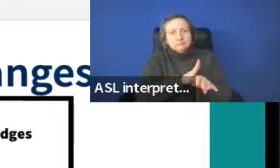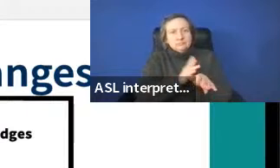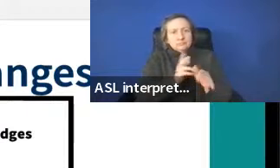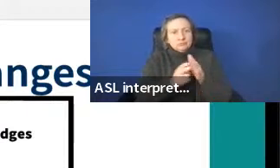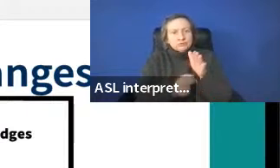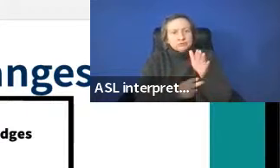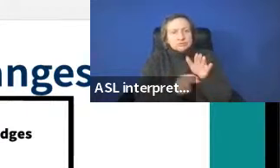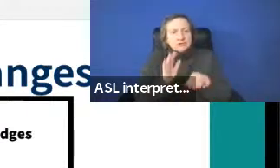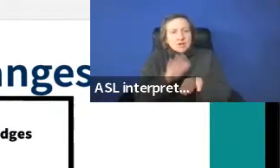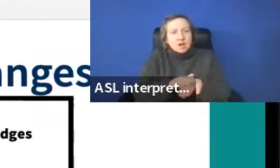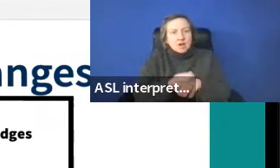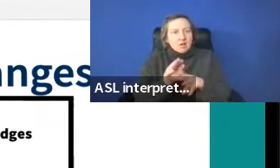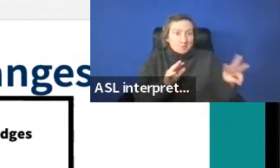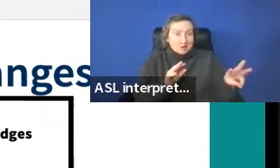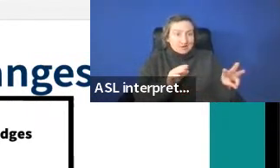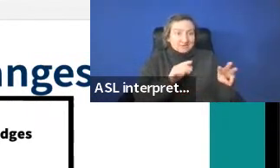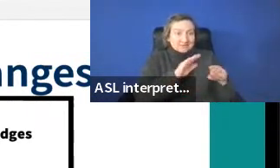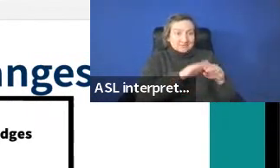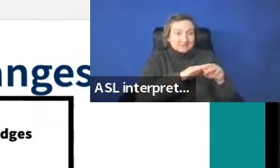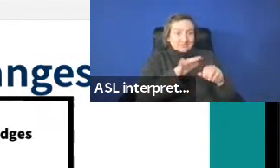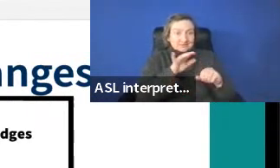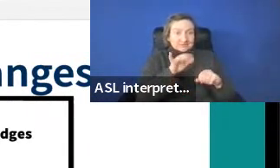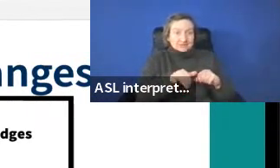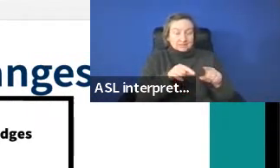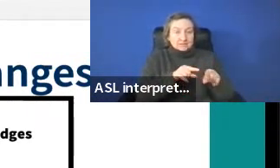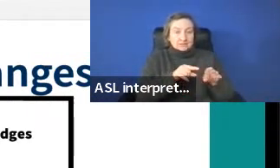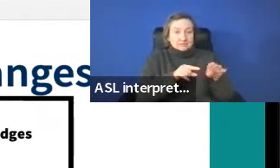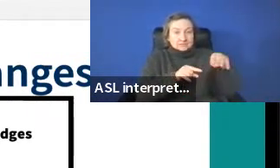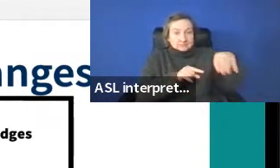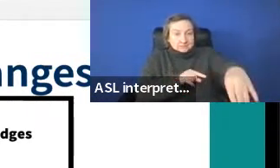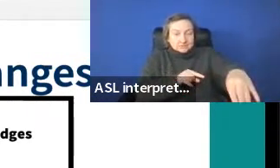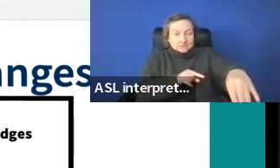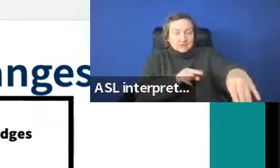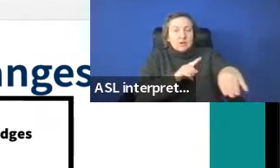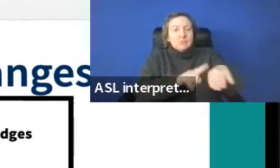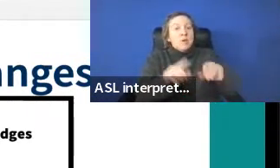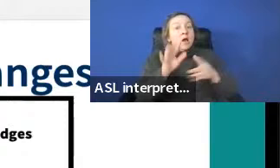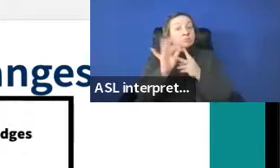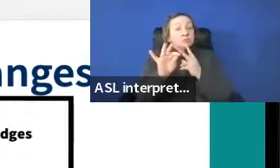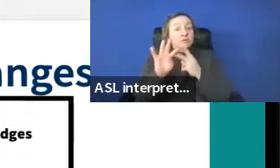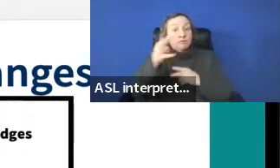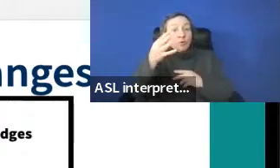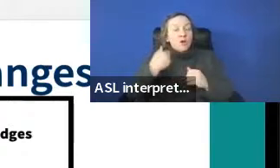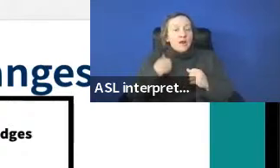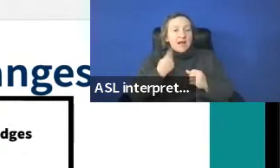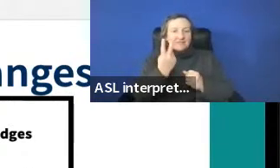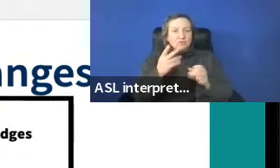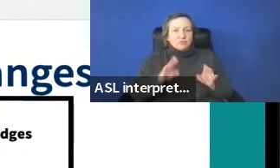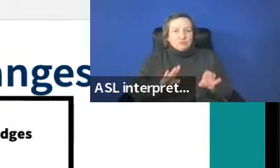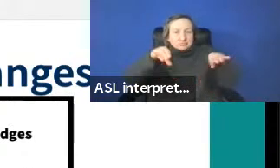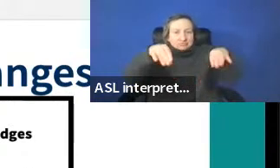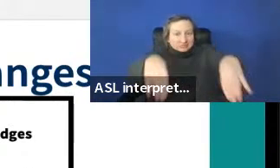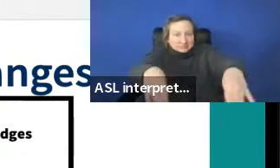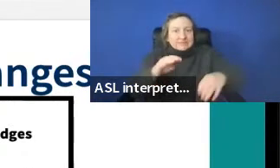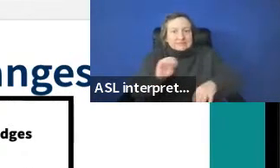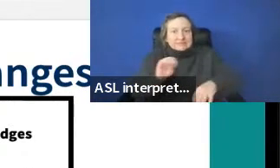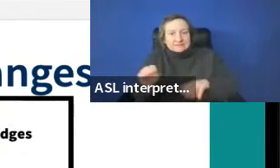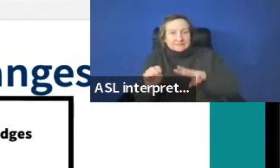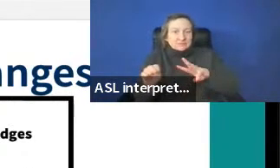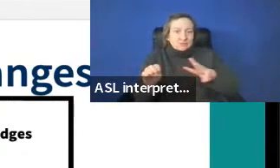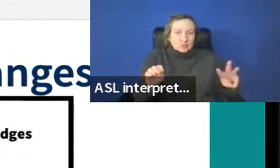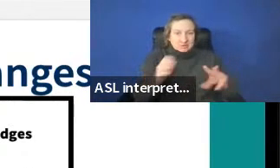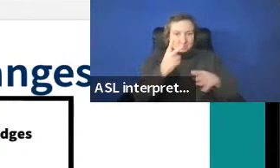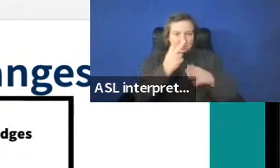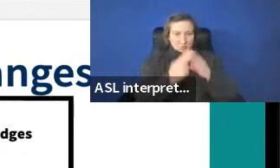and option 4 includes an additional arterial bridge on the east side. And